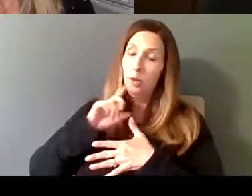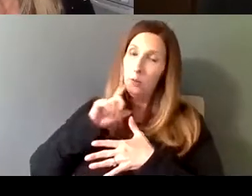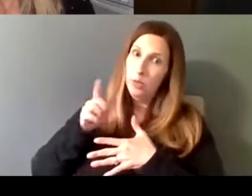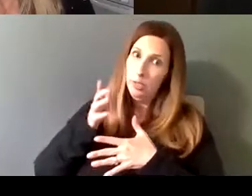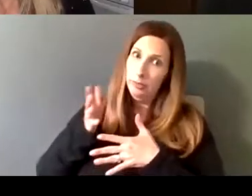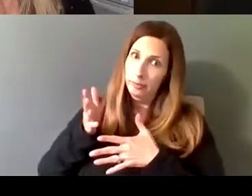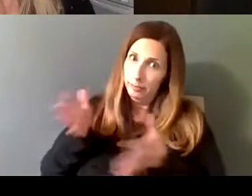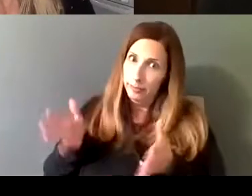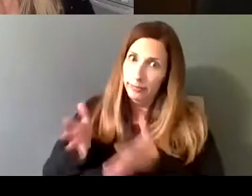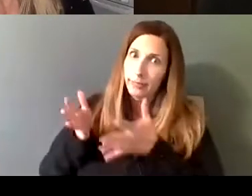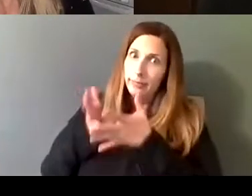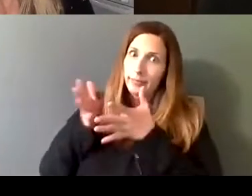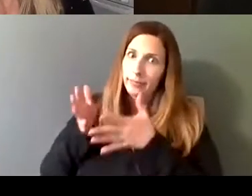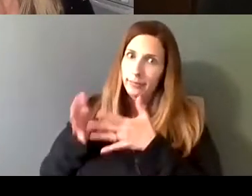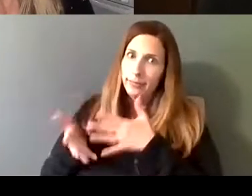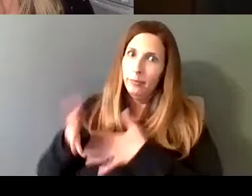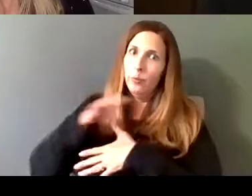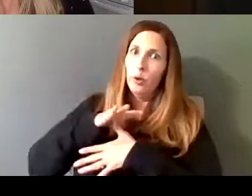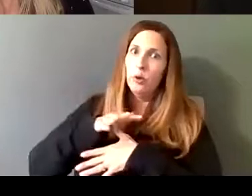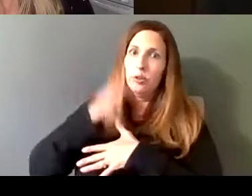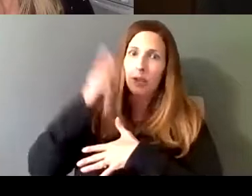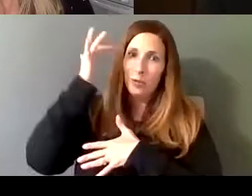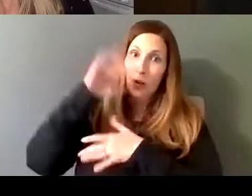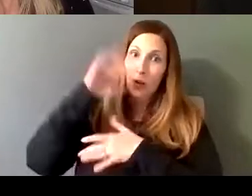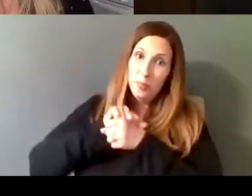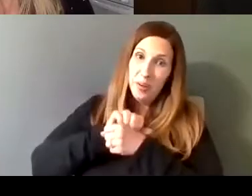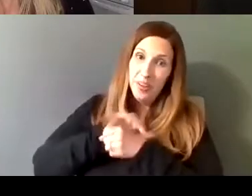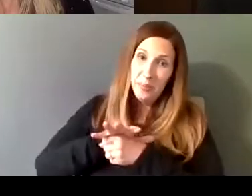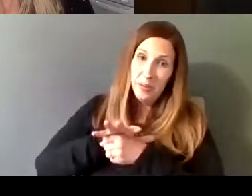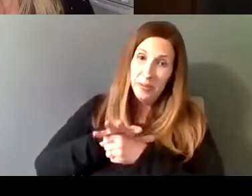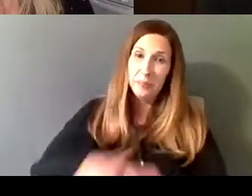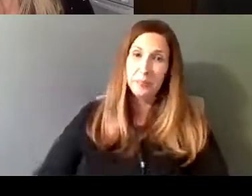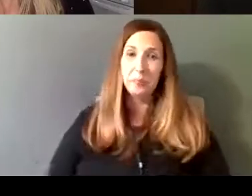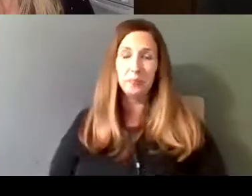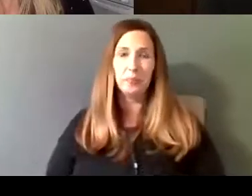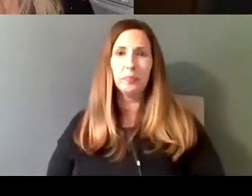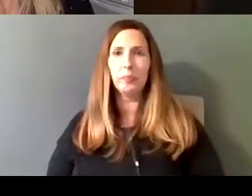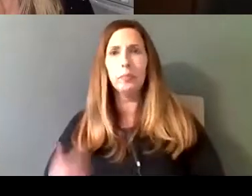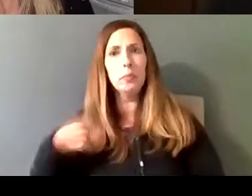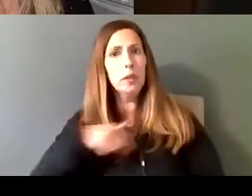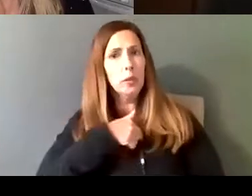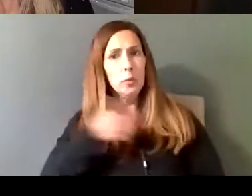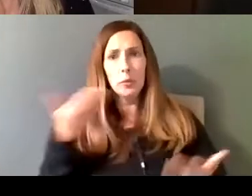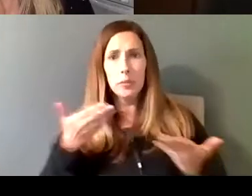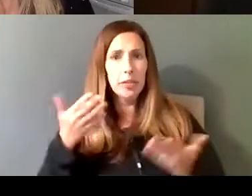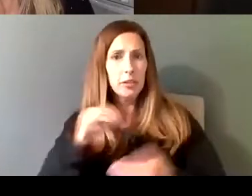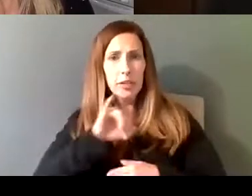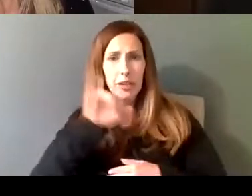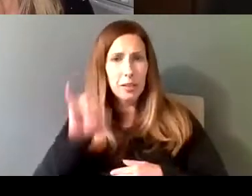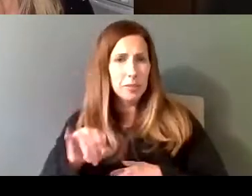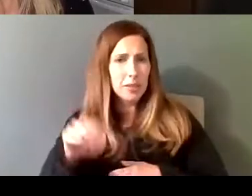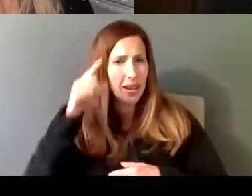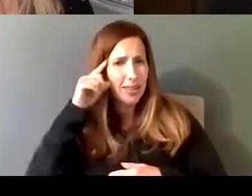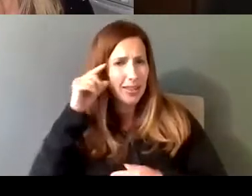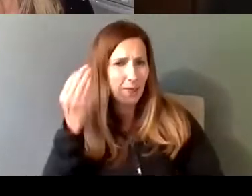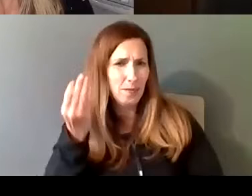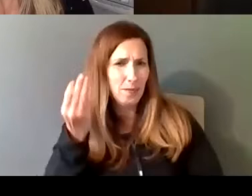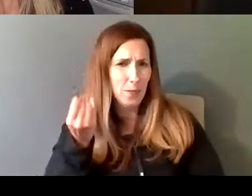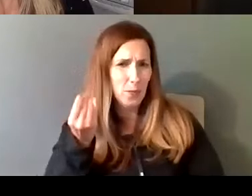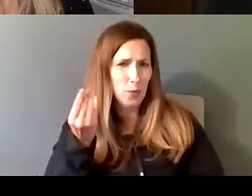guess, along the way because of the pandemic. We've been around in Indianapolis for, I think,